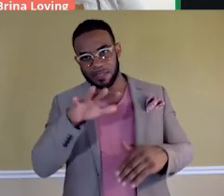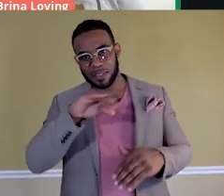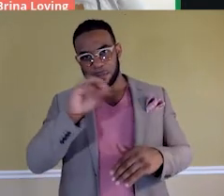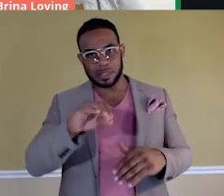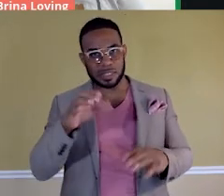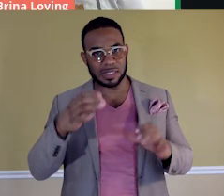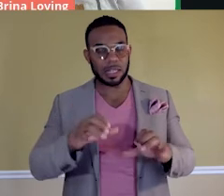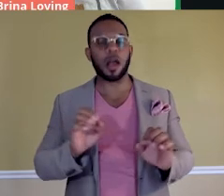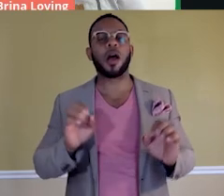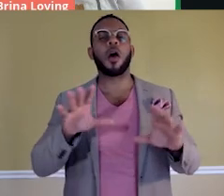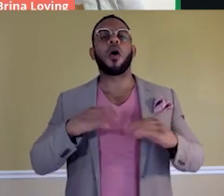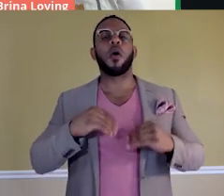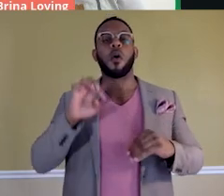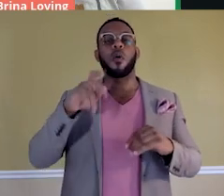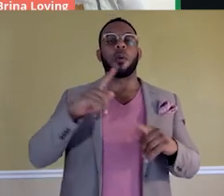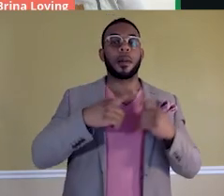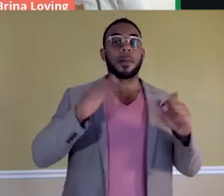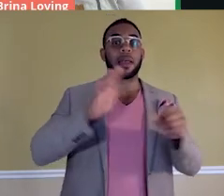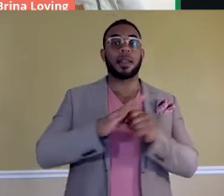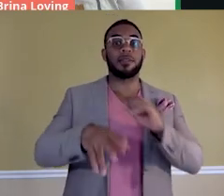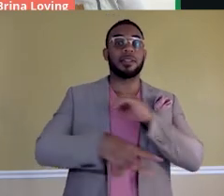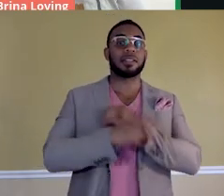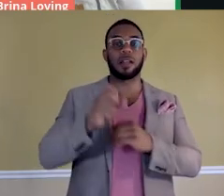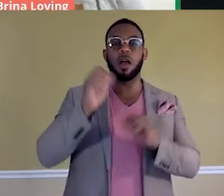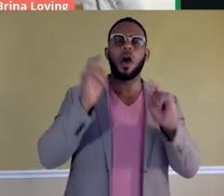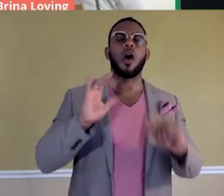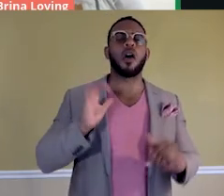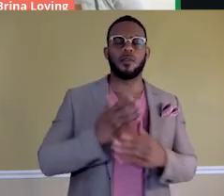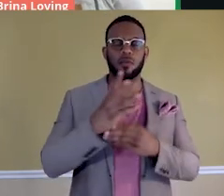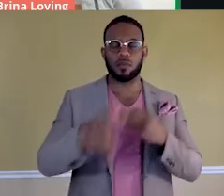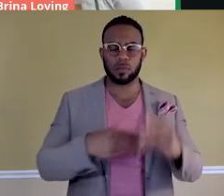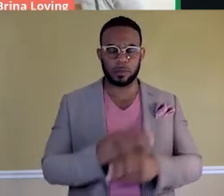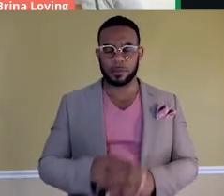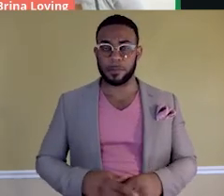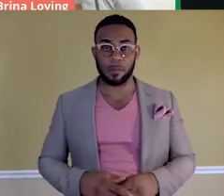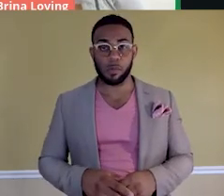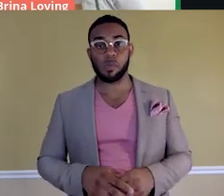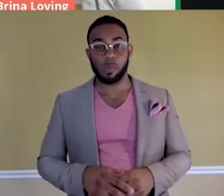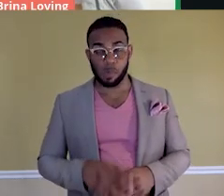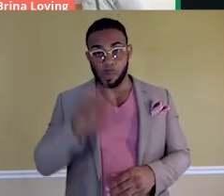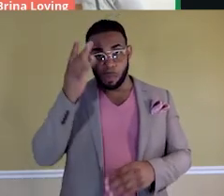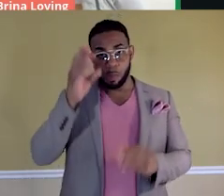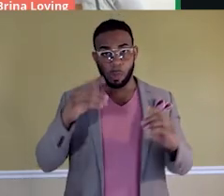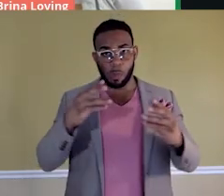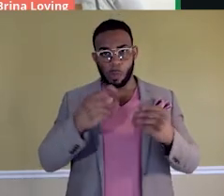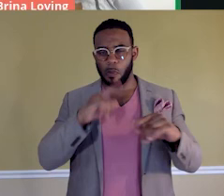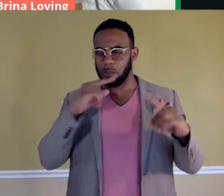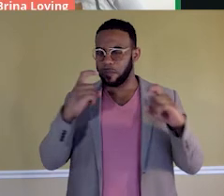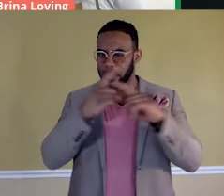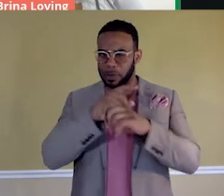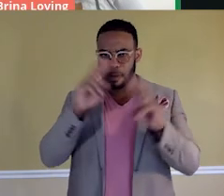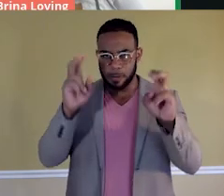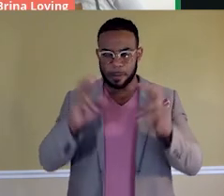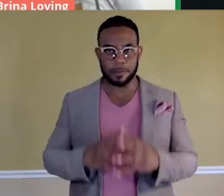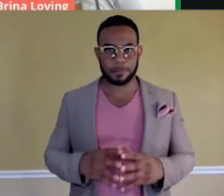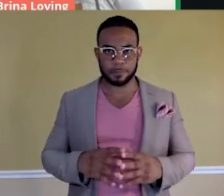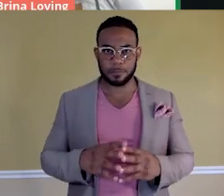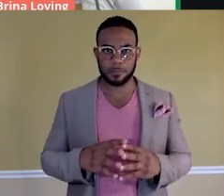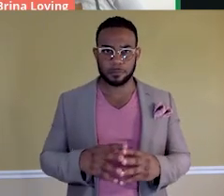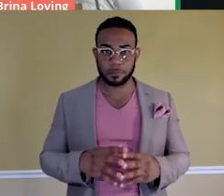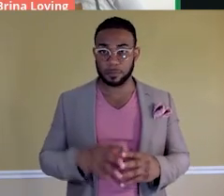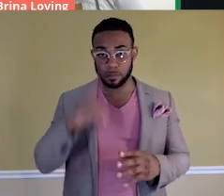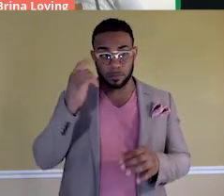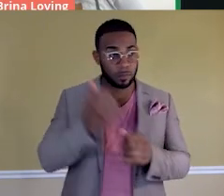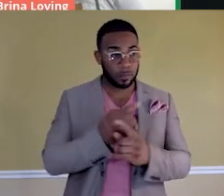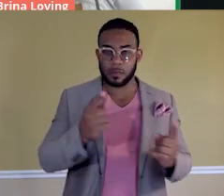chance of owning corporations that are big enough to scale all over the world. Intellectual property is a complex subject